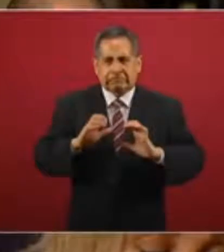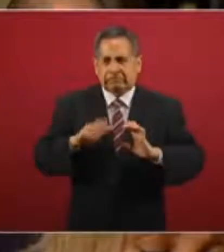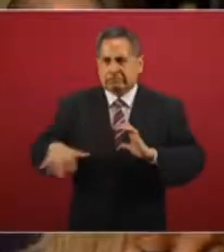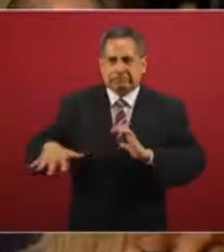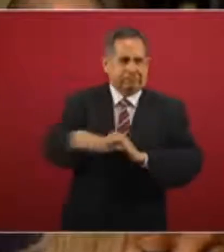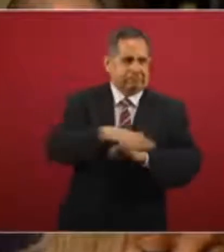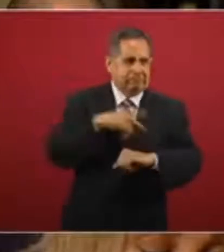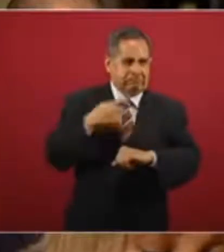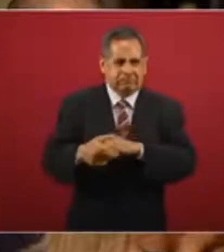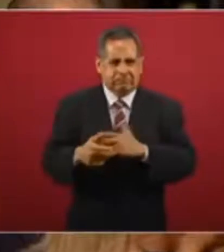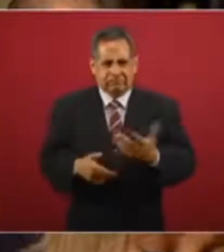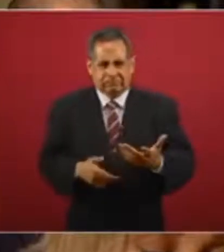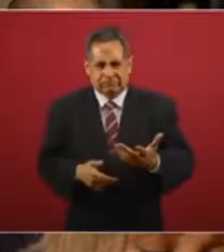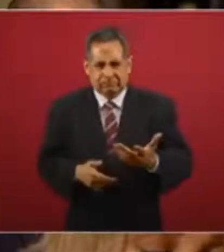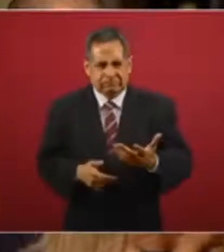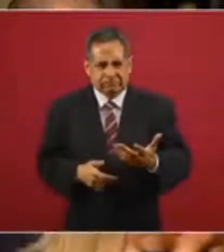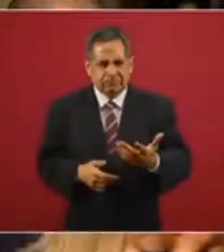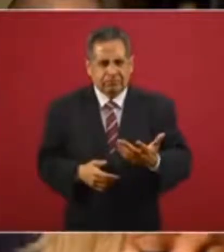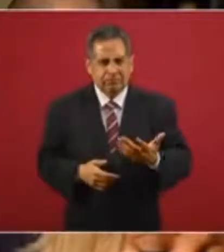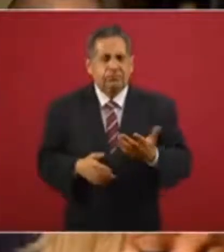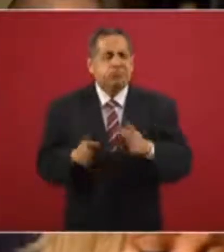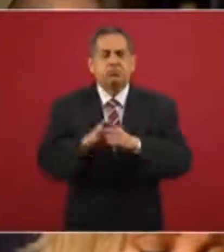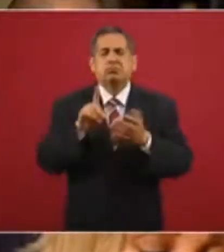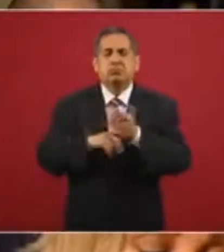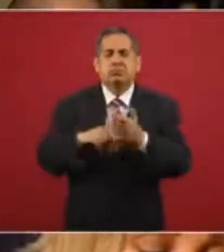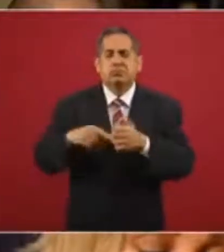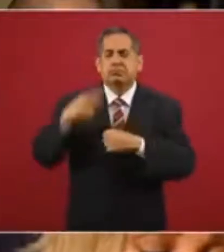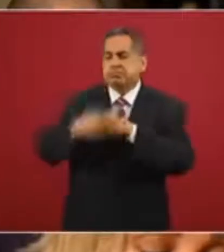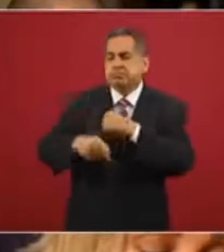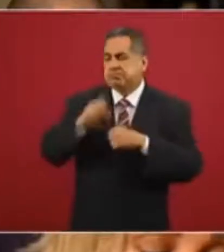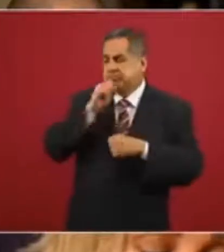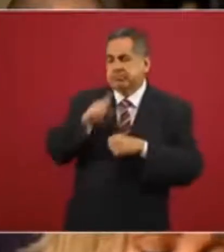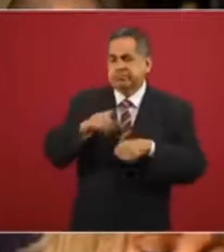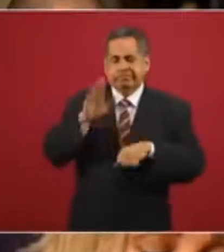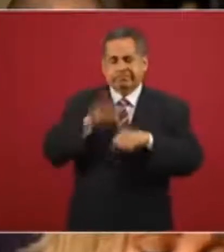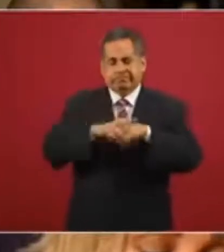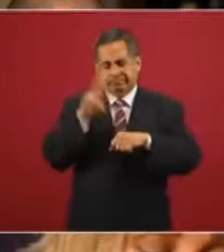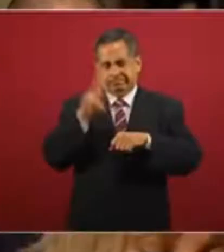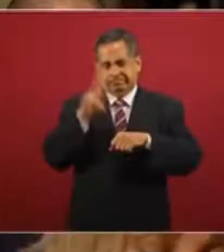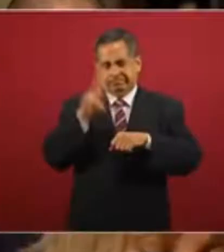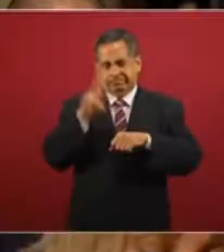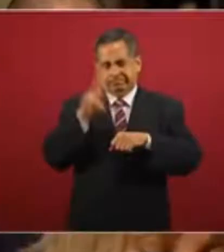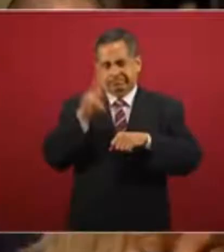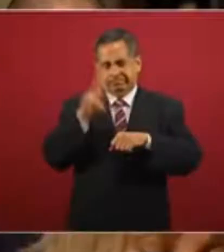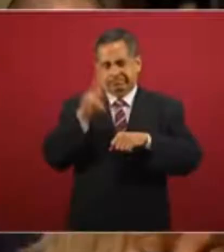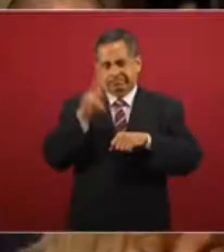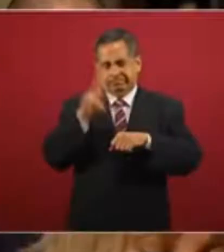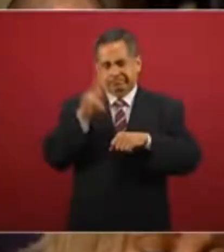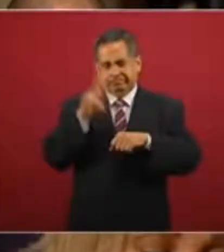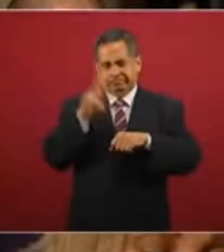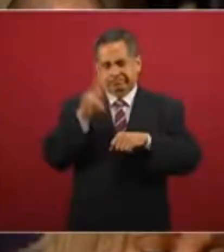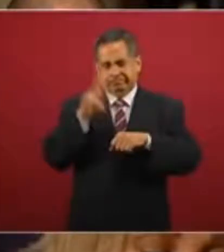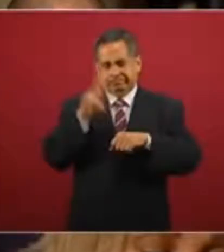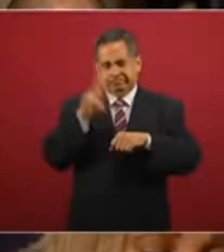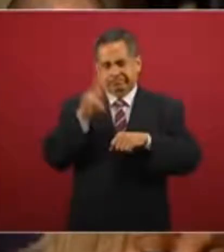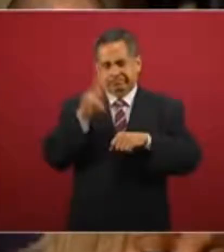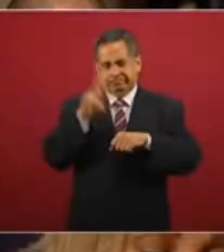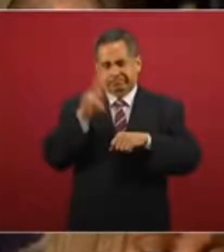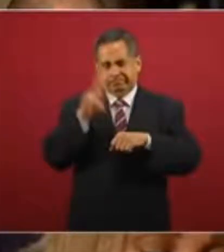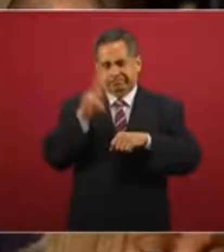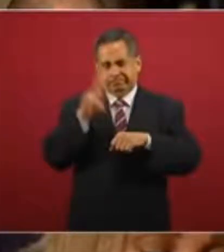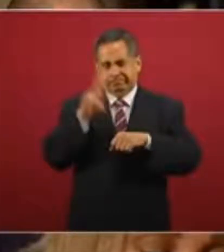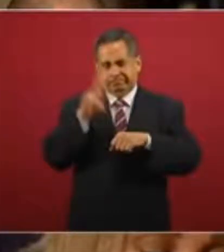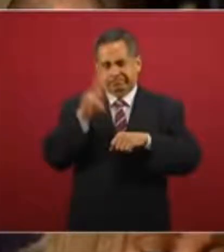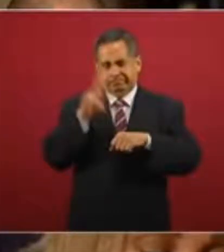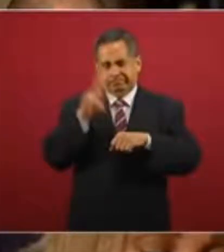pregunto al presidente para que no en el riesgo de que no se siga desbordando esta situación. And sir, I